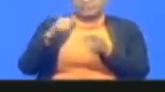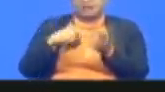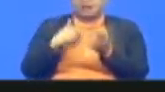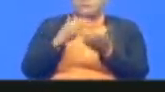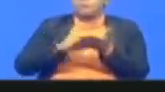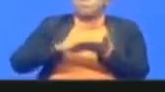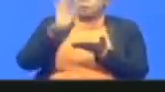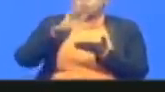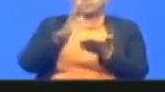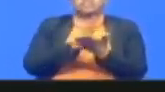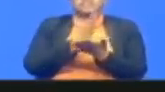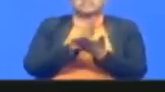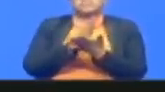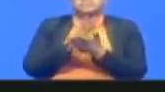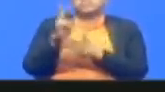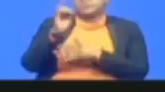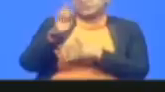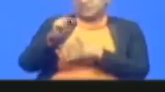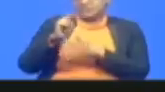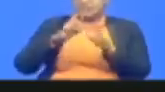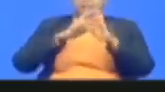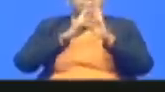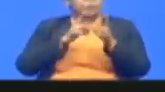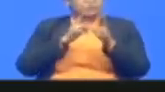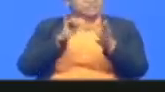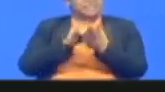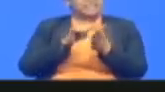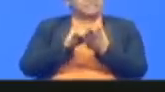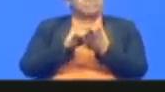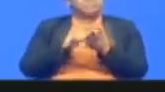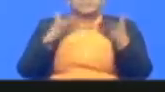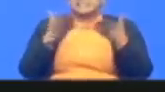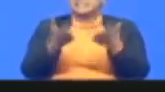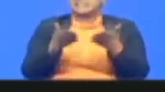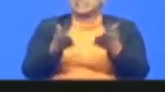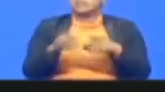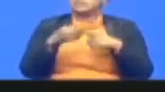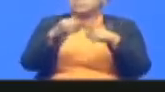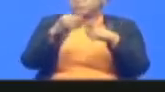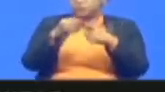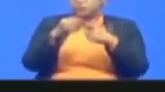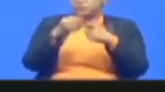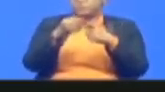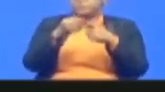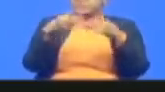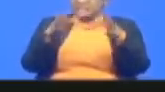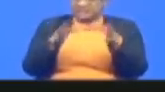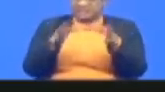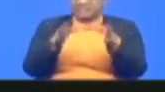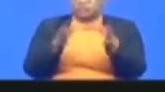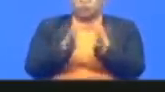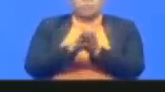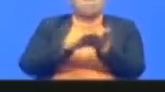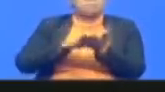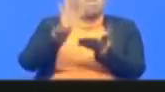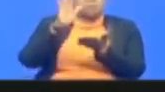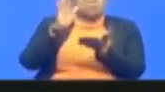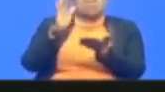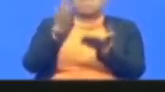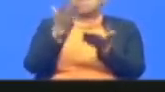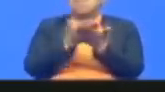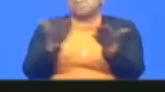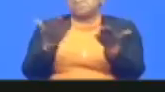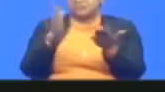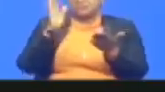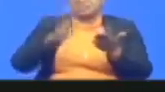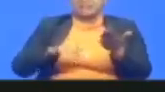shares. NTV's Ken Majungu reports that the existence of the special purpose entities breeds more speculation than